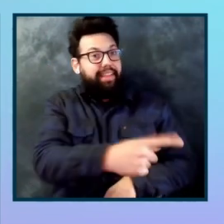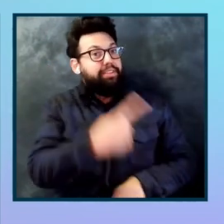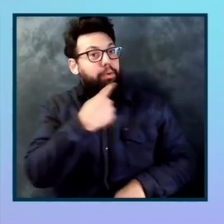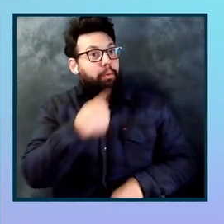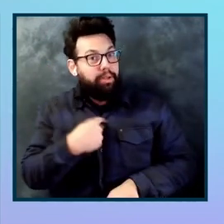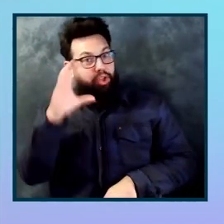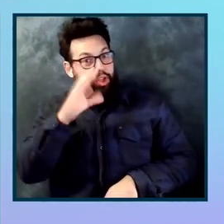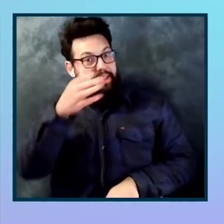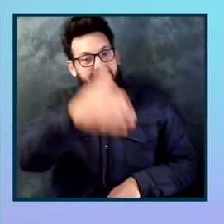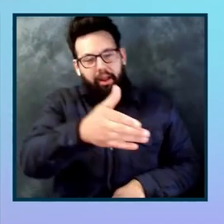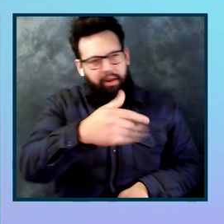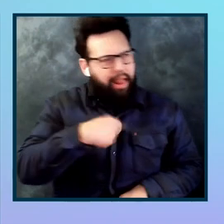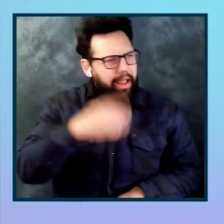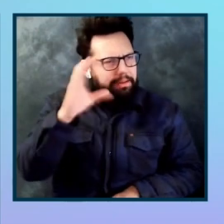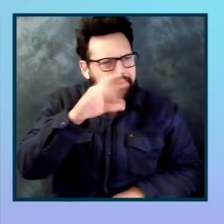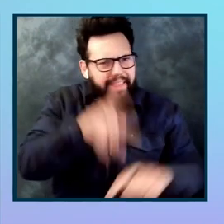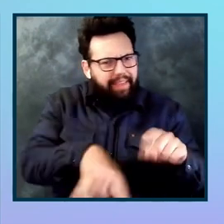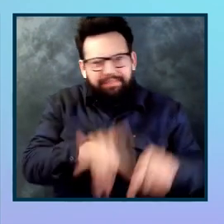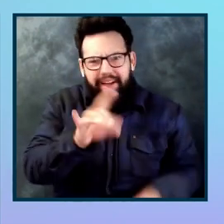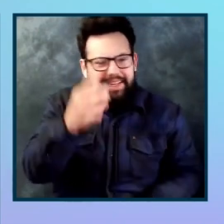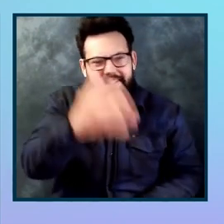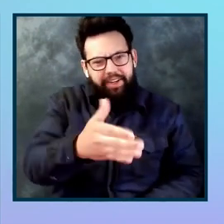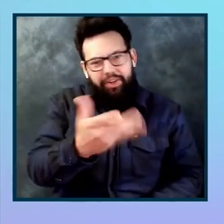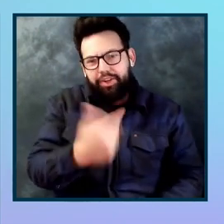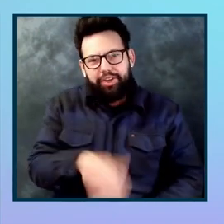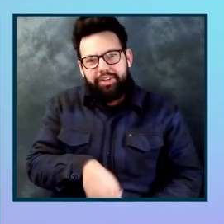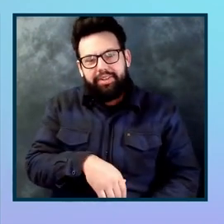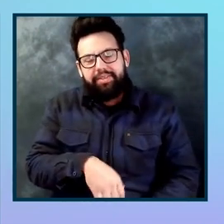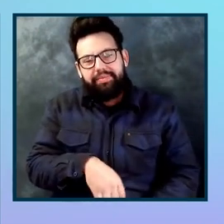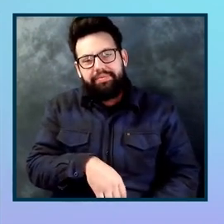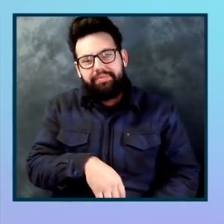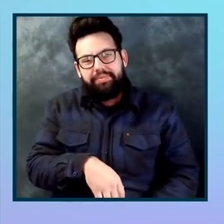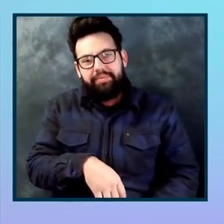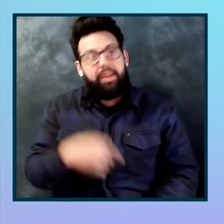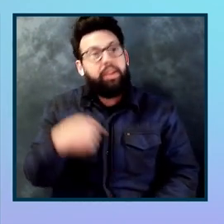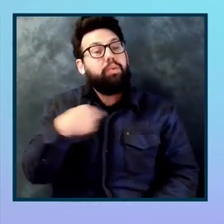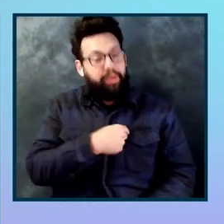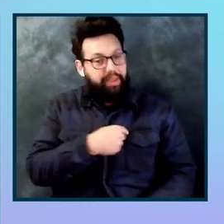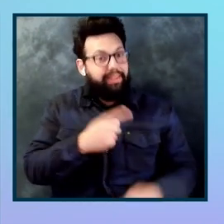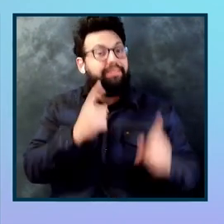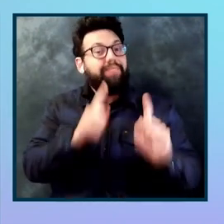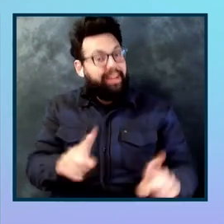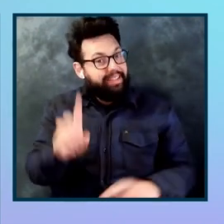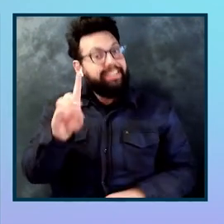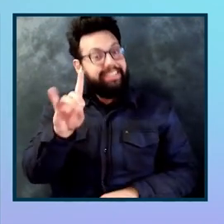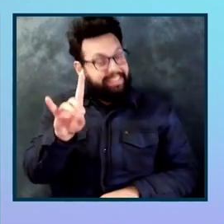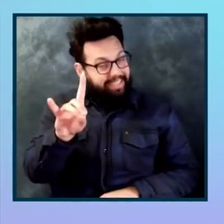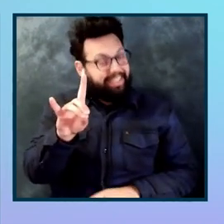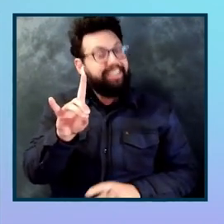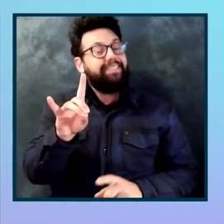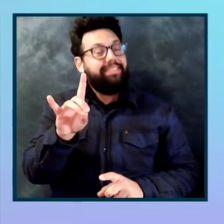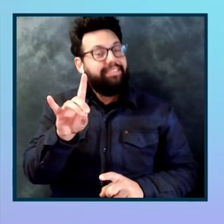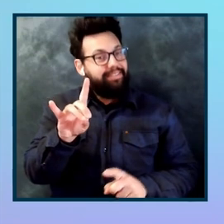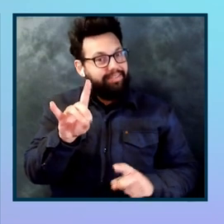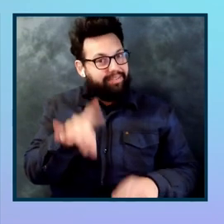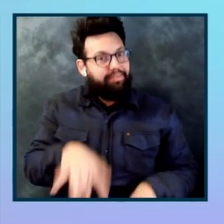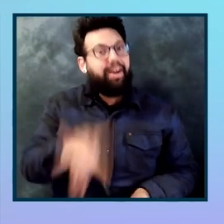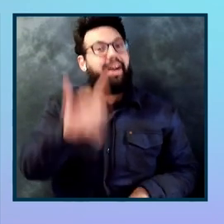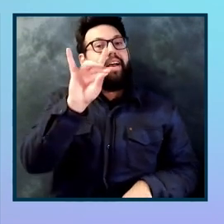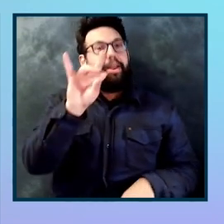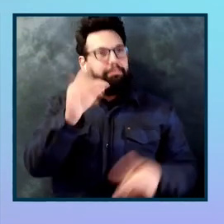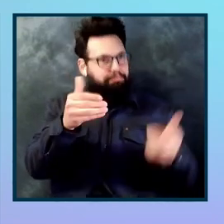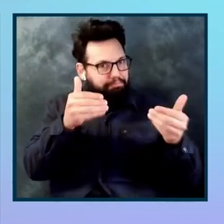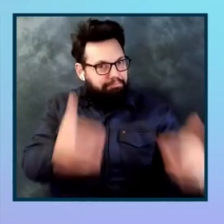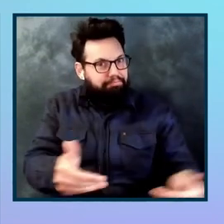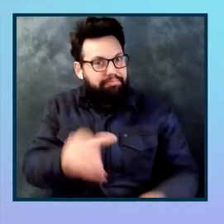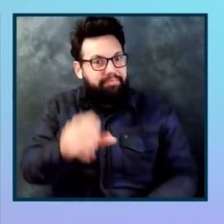now, and I can't find it there now. And while we were able to ultimately to find it, and while I was ultimately able to activate it, is